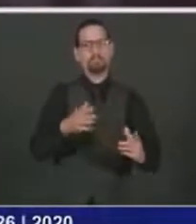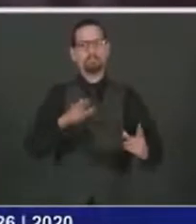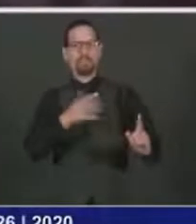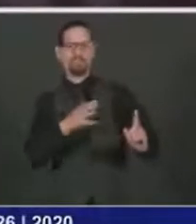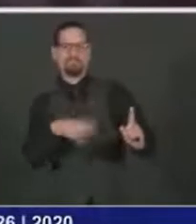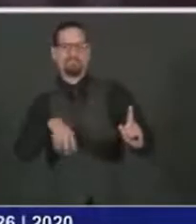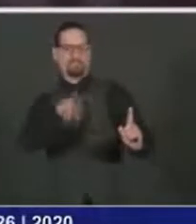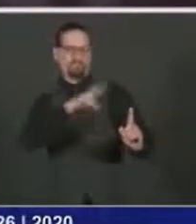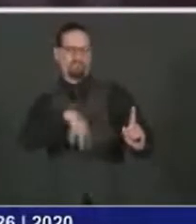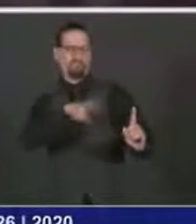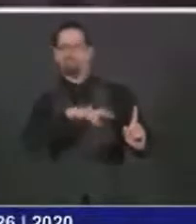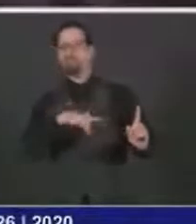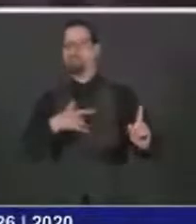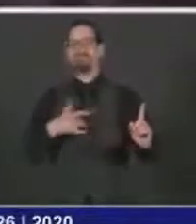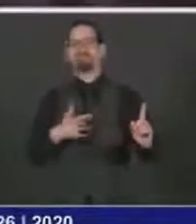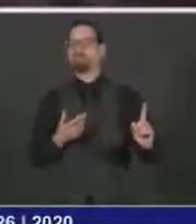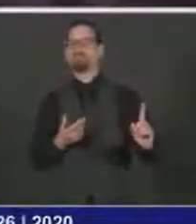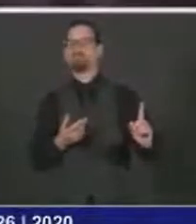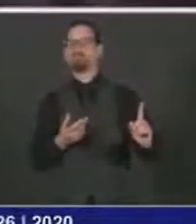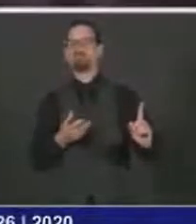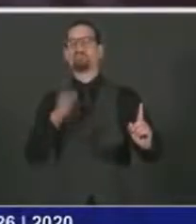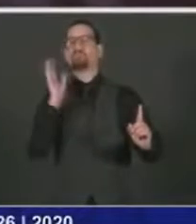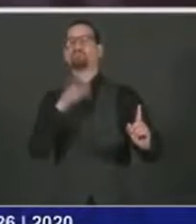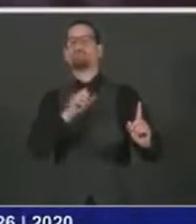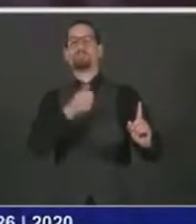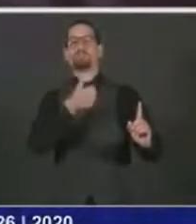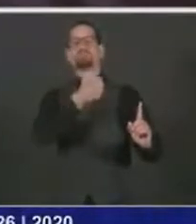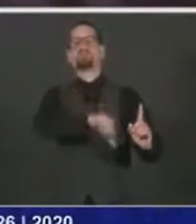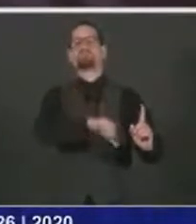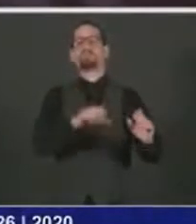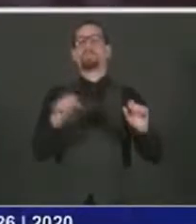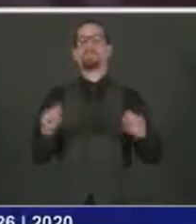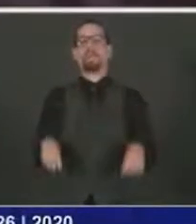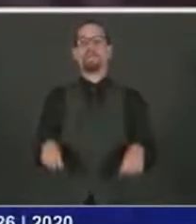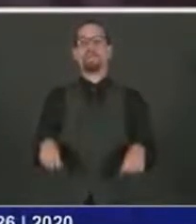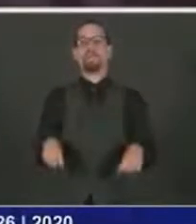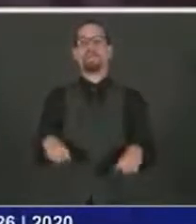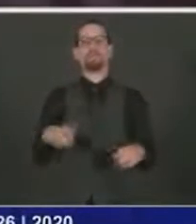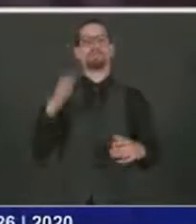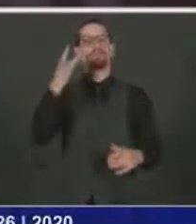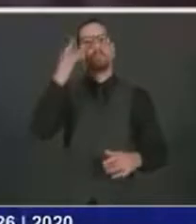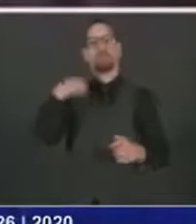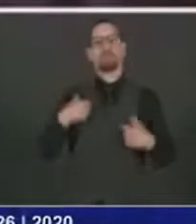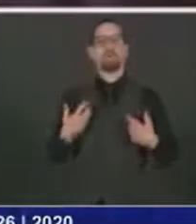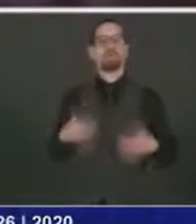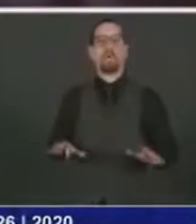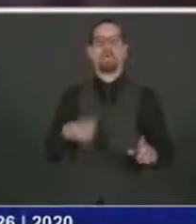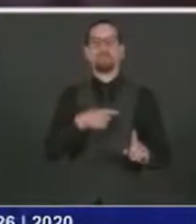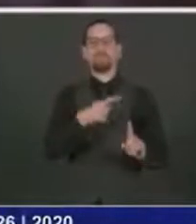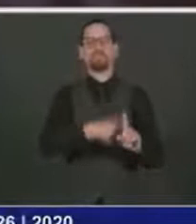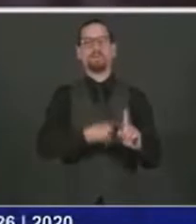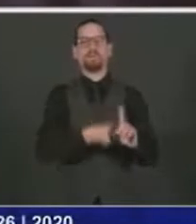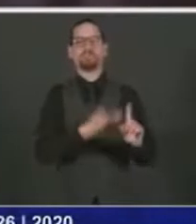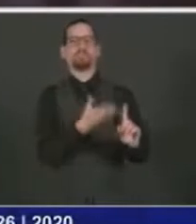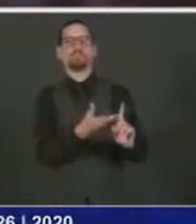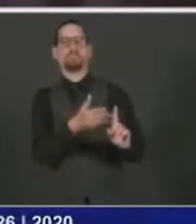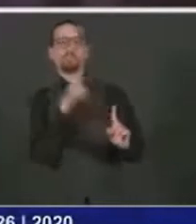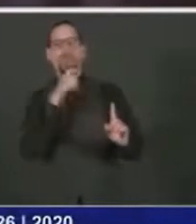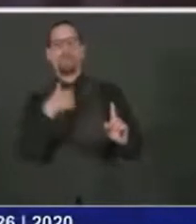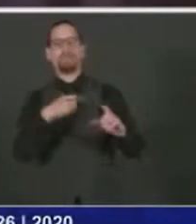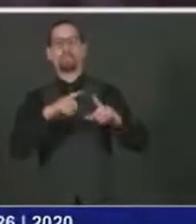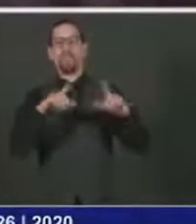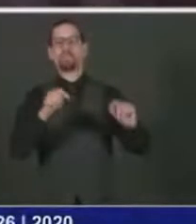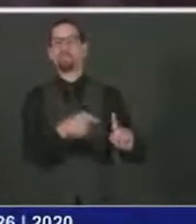to say, you're allowed to turn someone away because you don't want to rent to somebody who has a housing voucher.